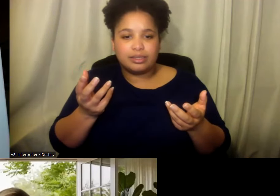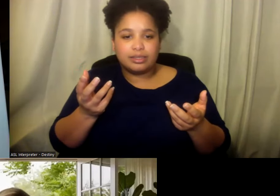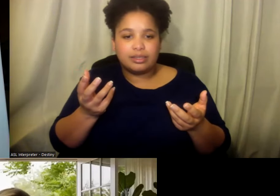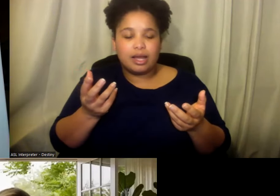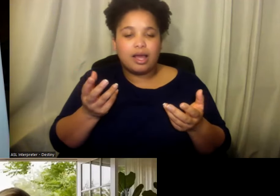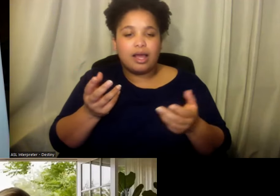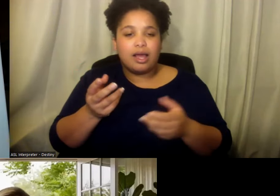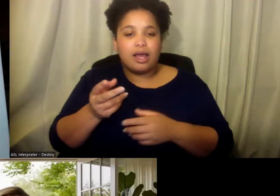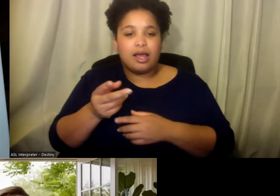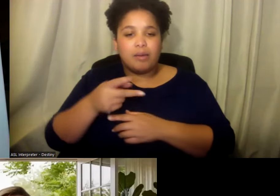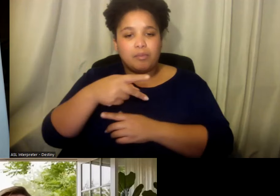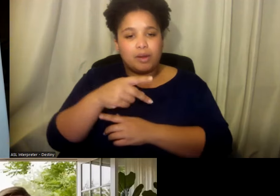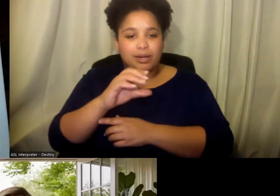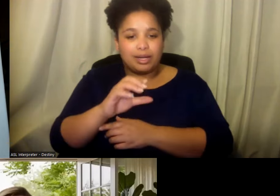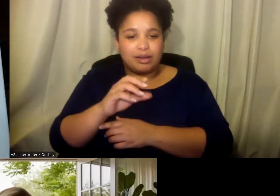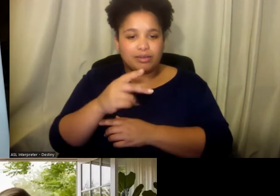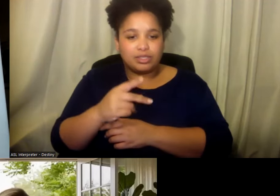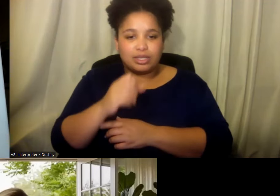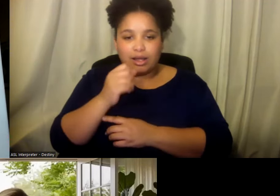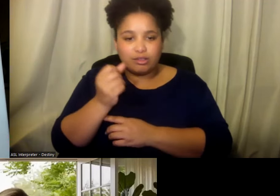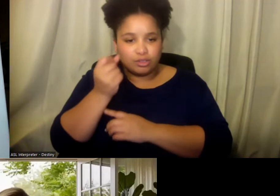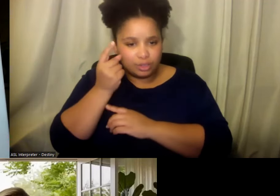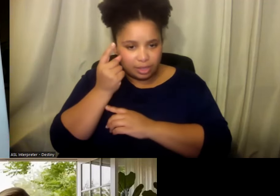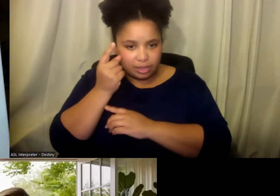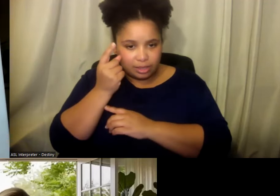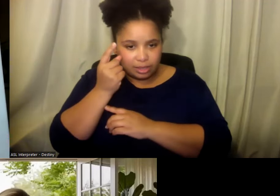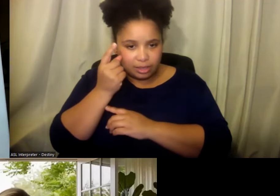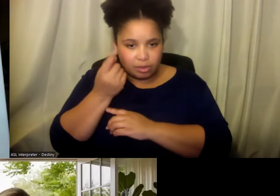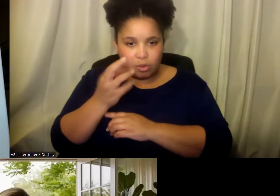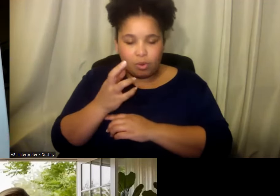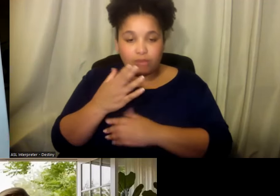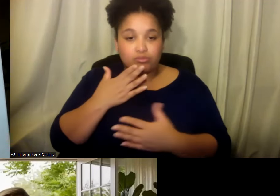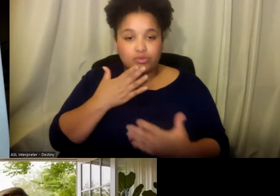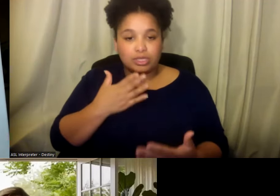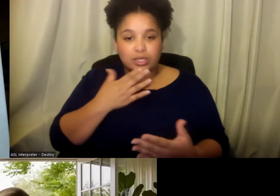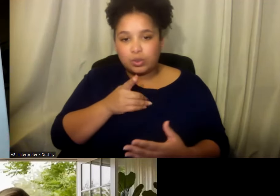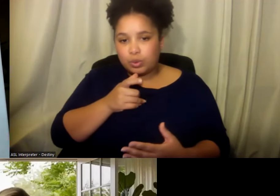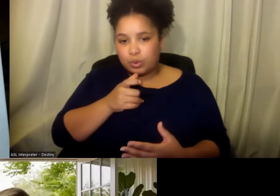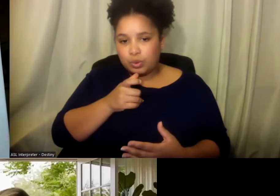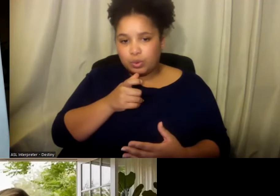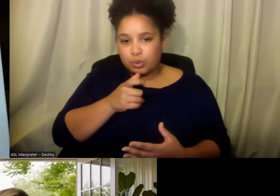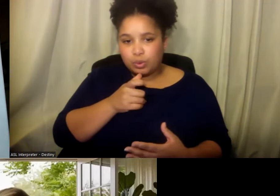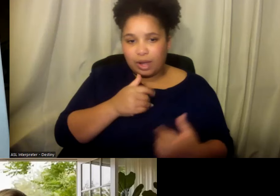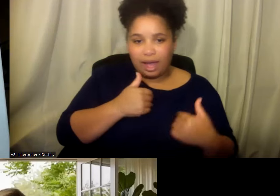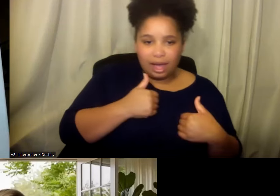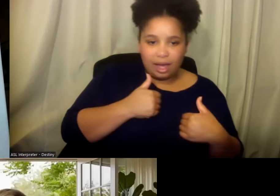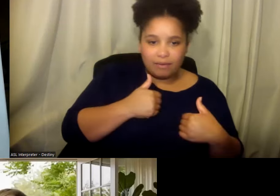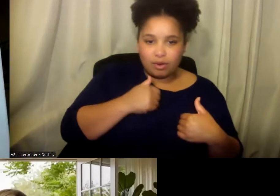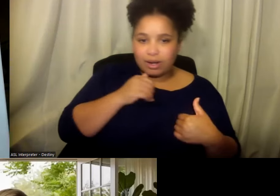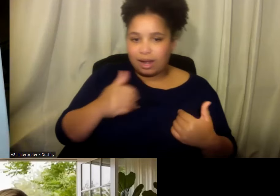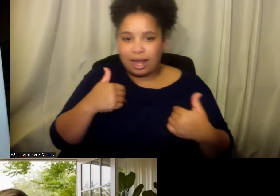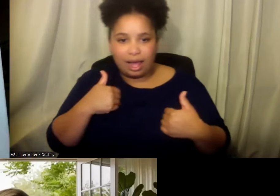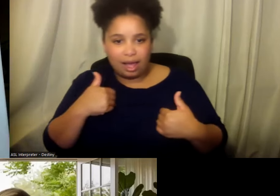primary care physicians don't understand or appreciate who does and doesn't have